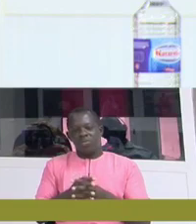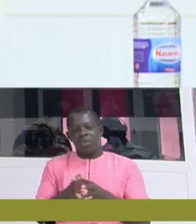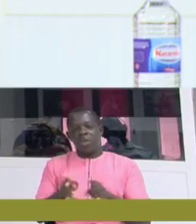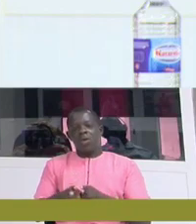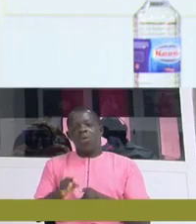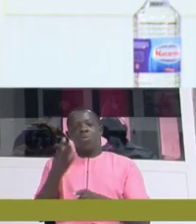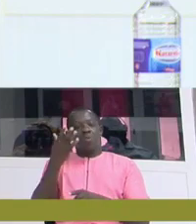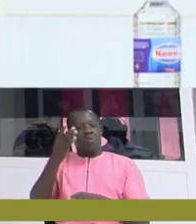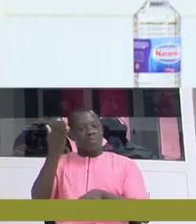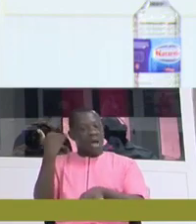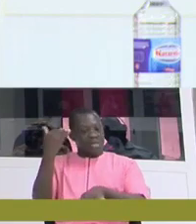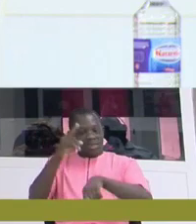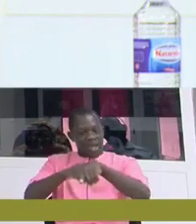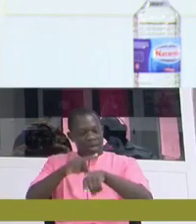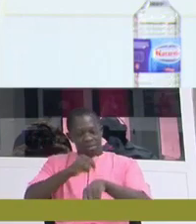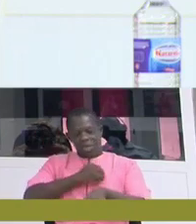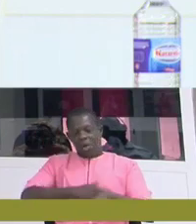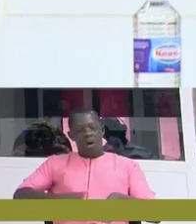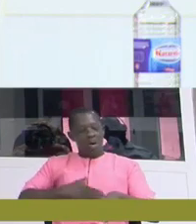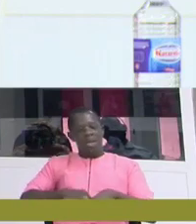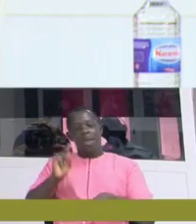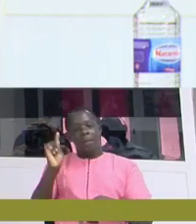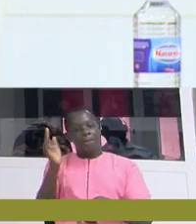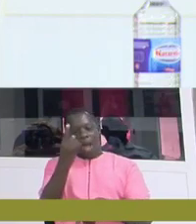That time I was hungry.